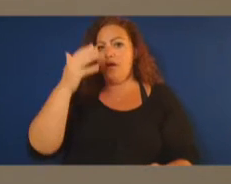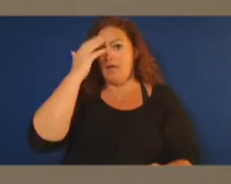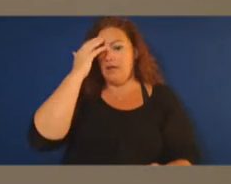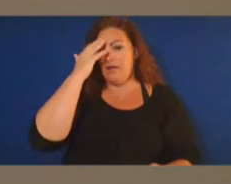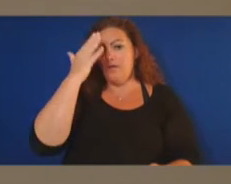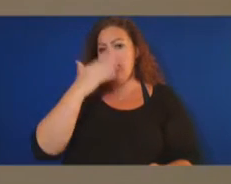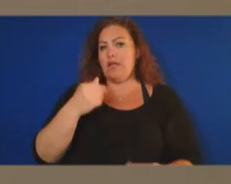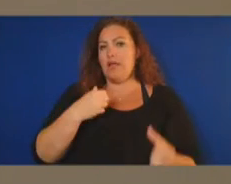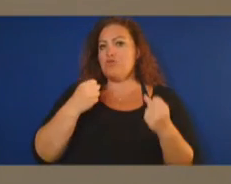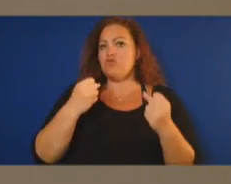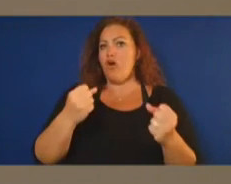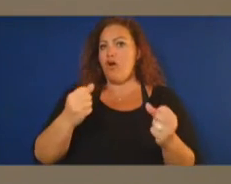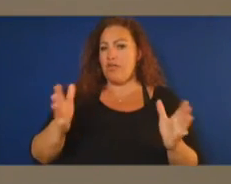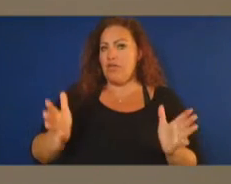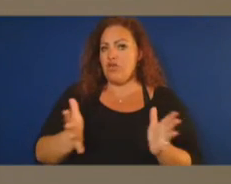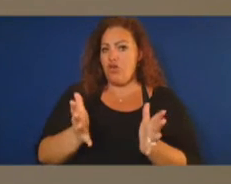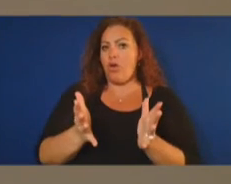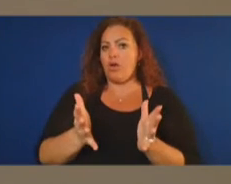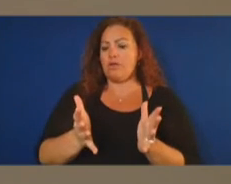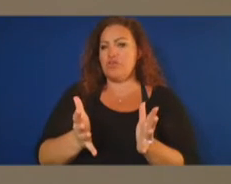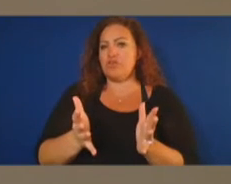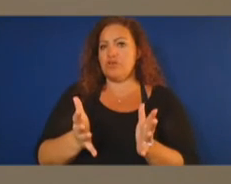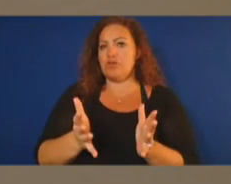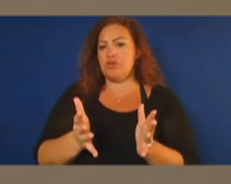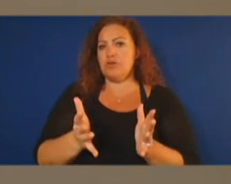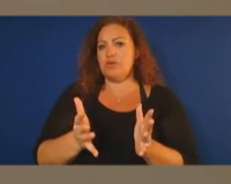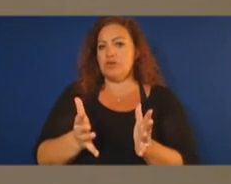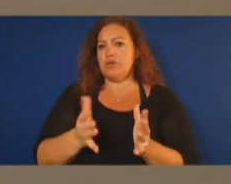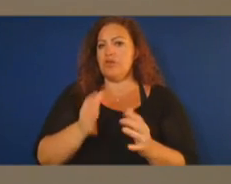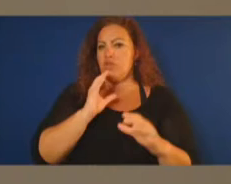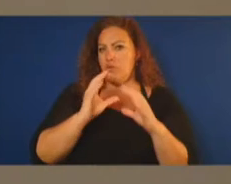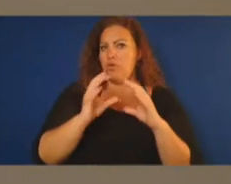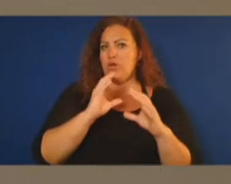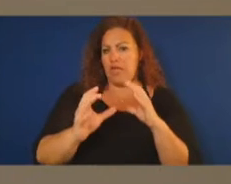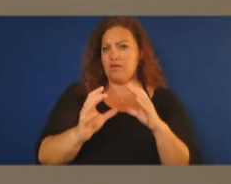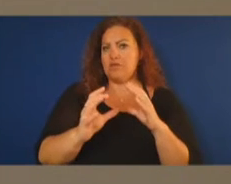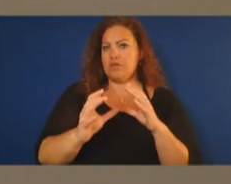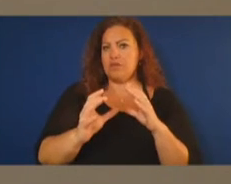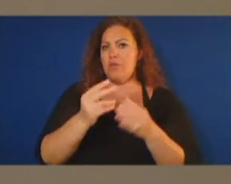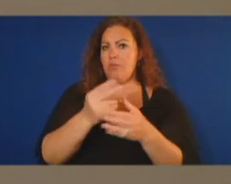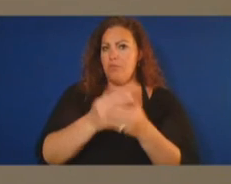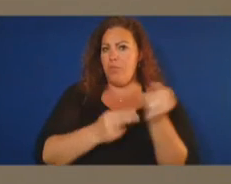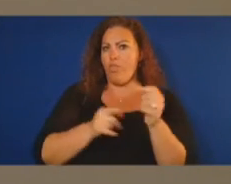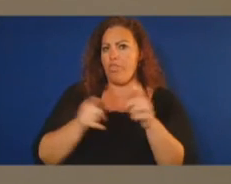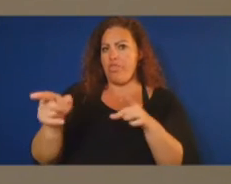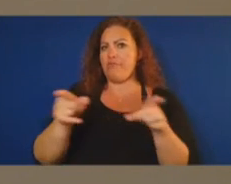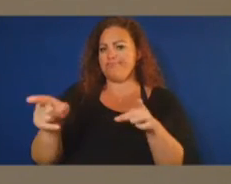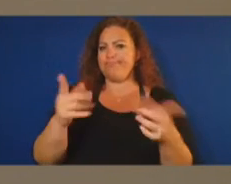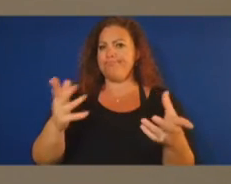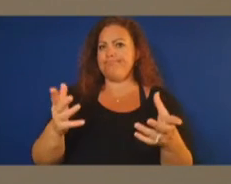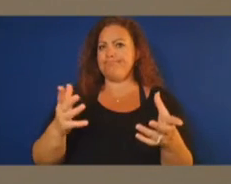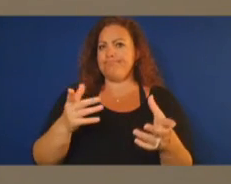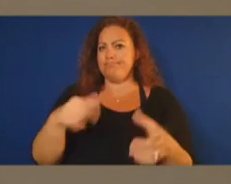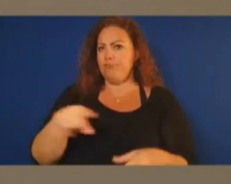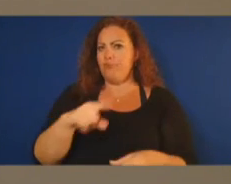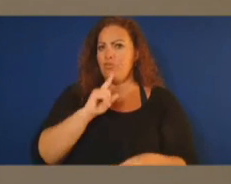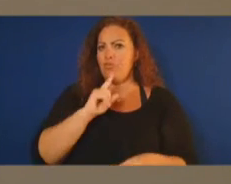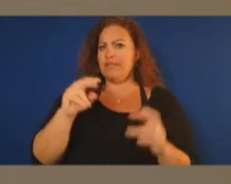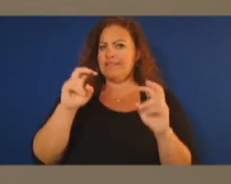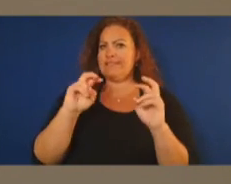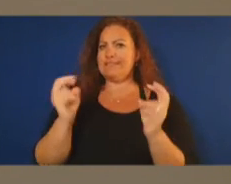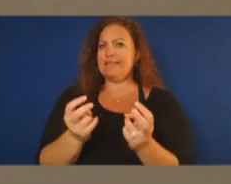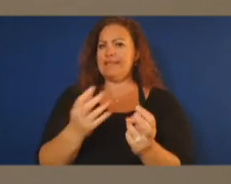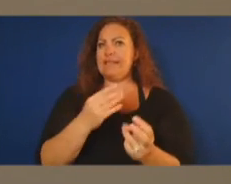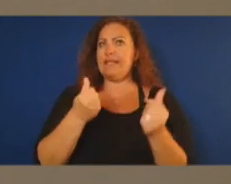strongly encourage um communication on on both party side to sit down and really